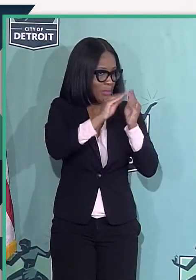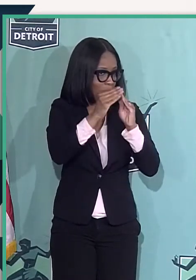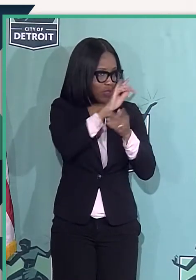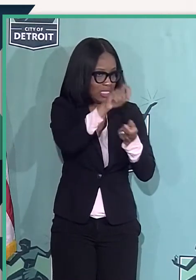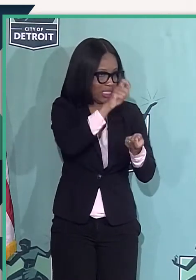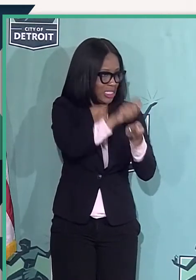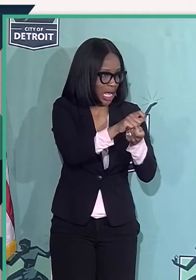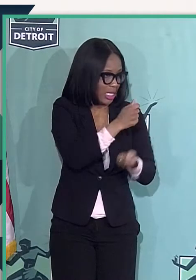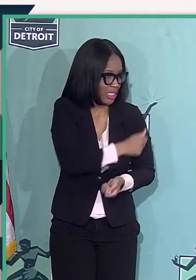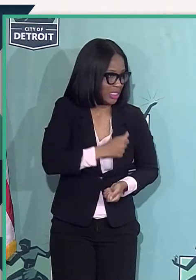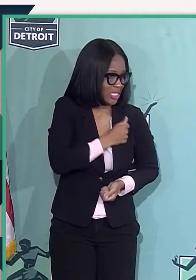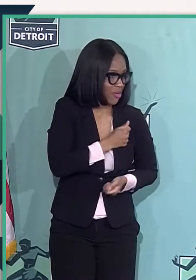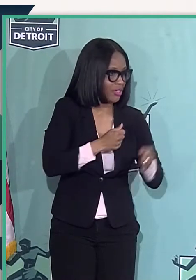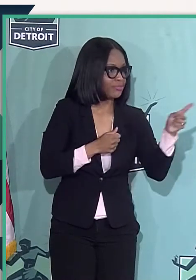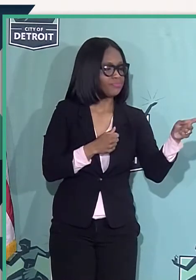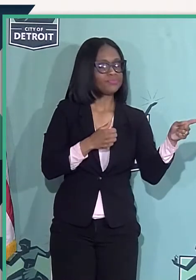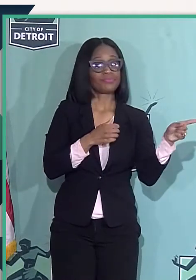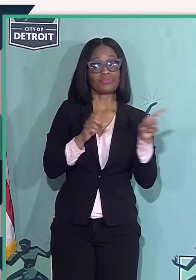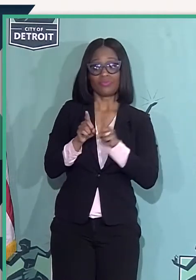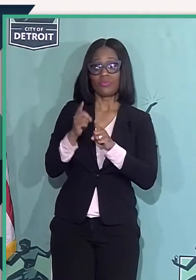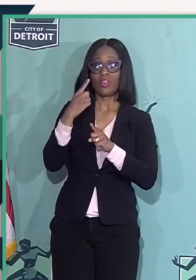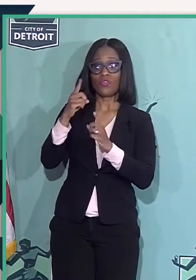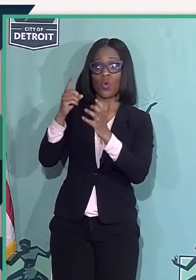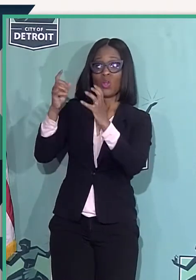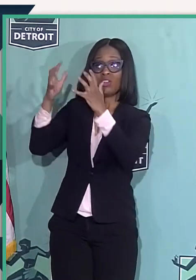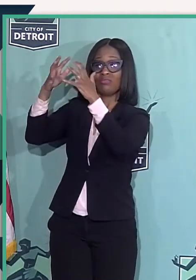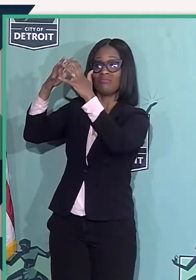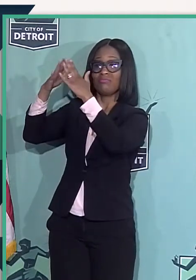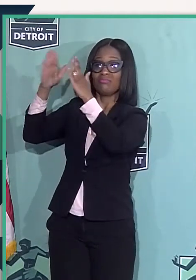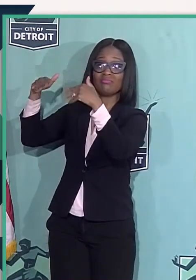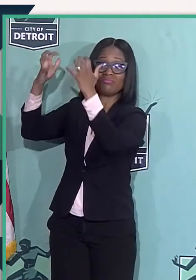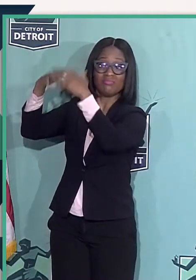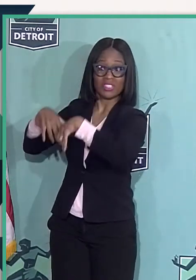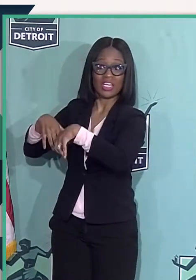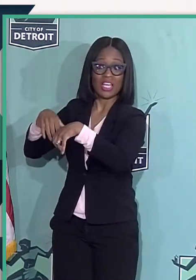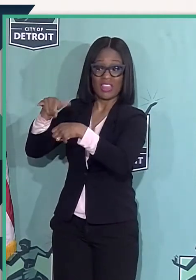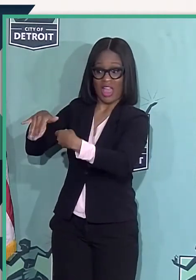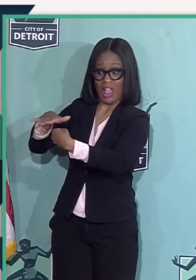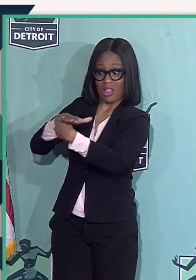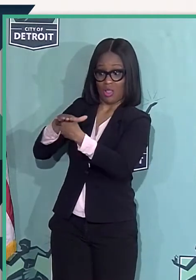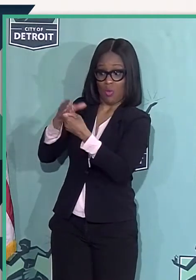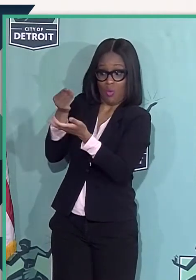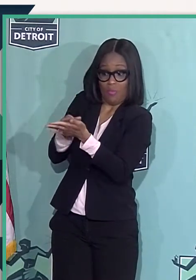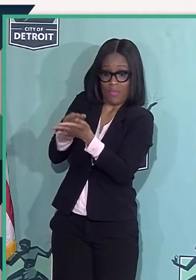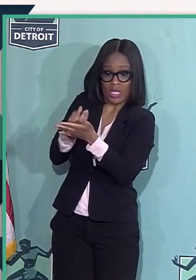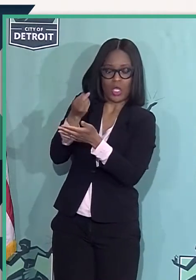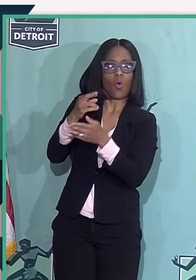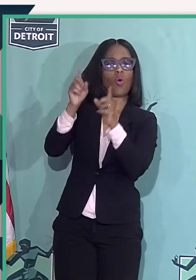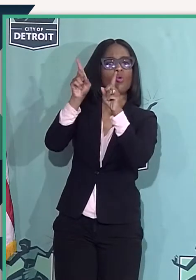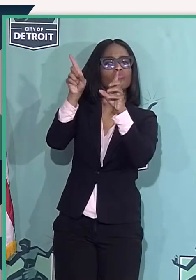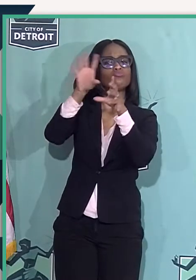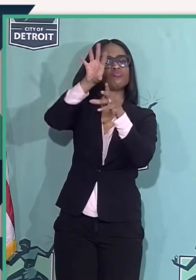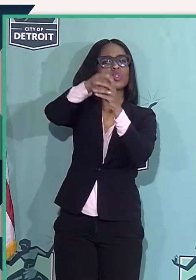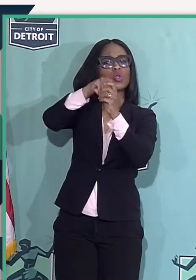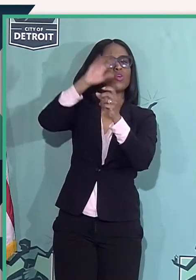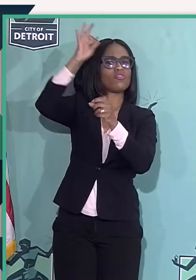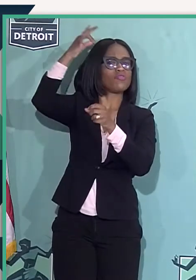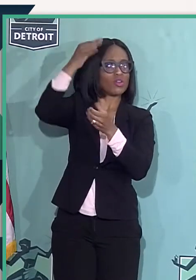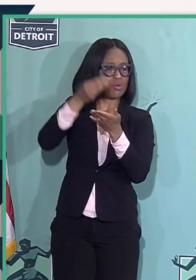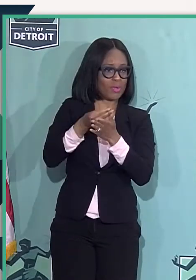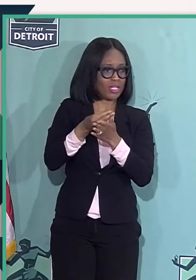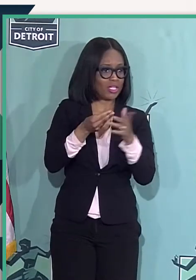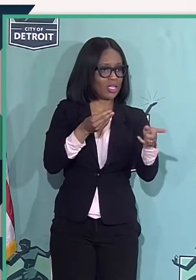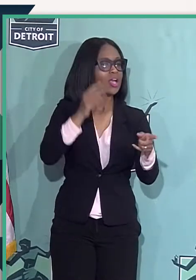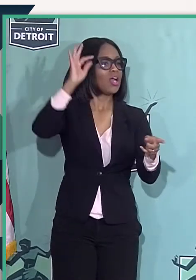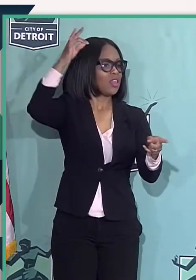Okay. And in terms of the demolition money, is that all local money, or does that include federal funds that were earmarked for demolition? The federal money's all